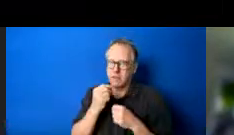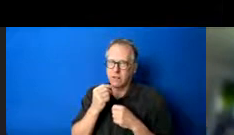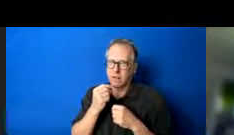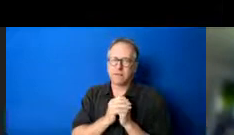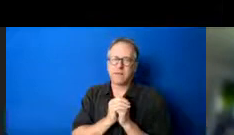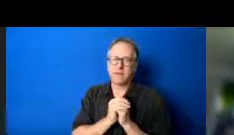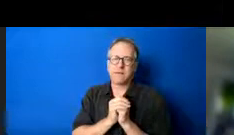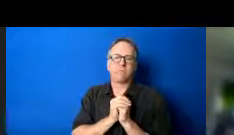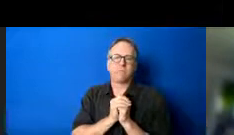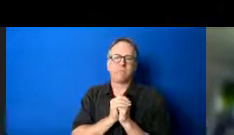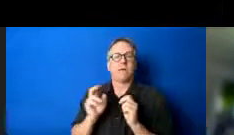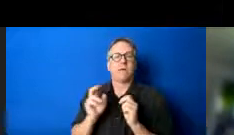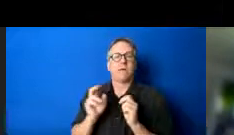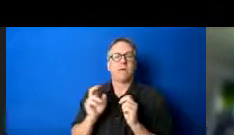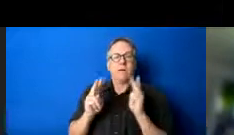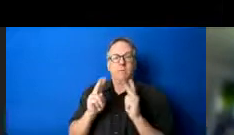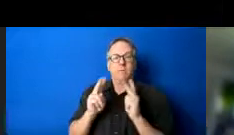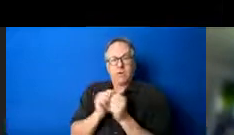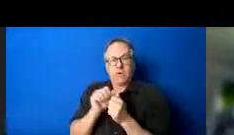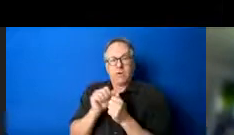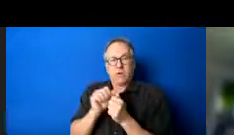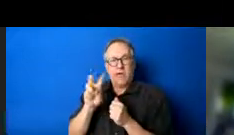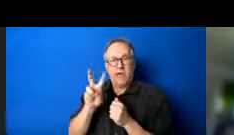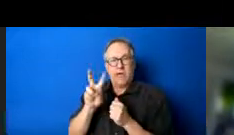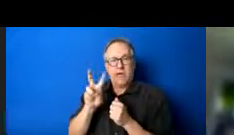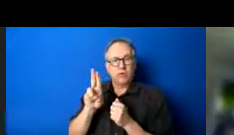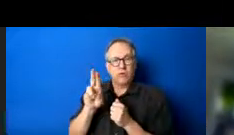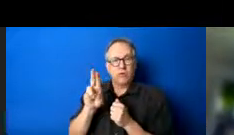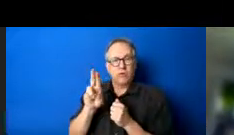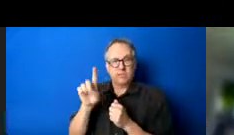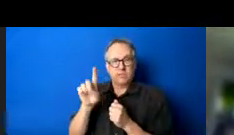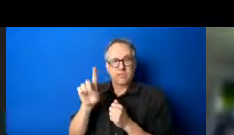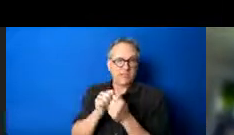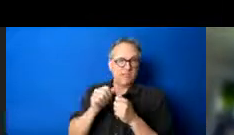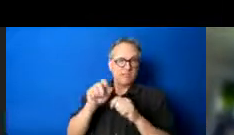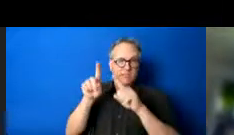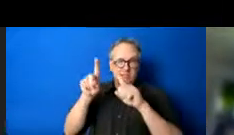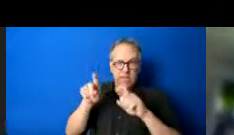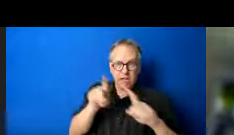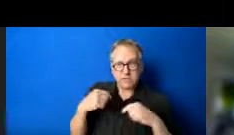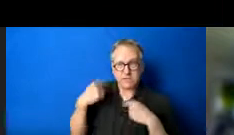And people who have taken Evusheld, according to the clinical trials, has led to a